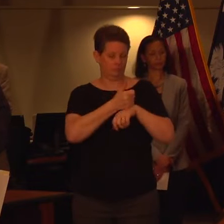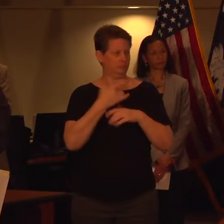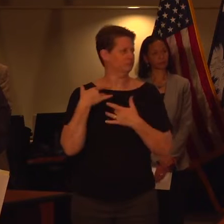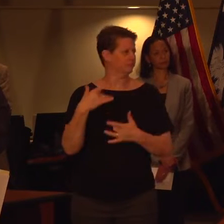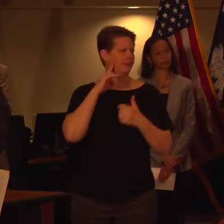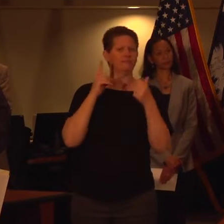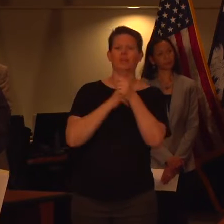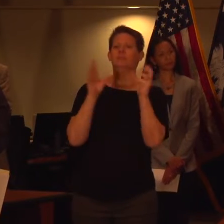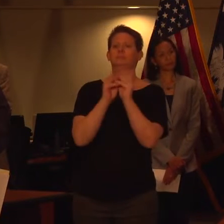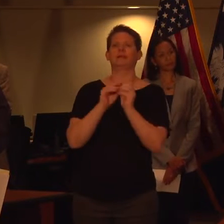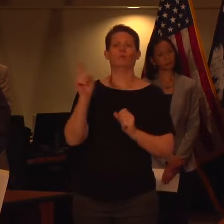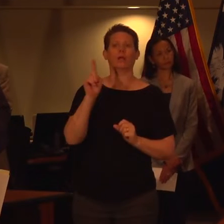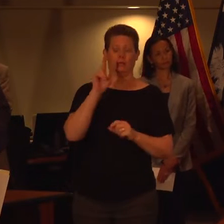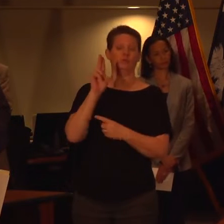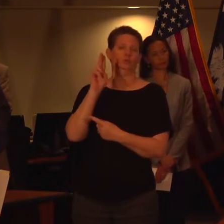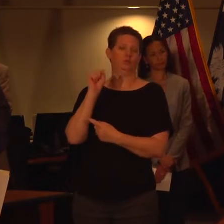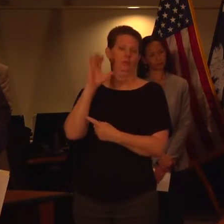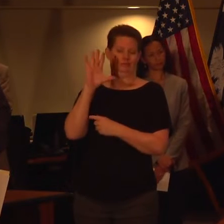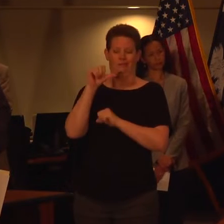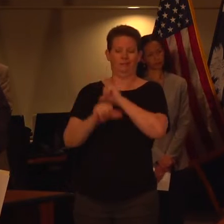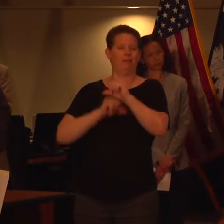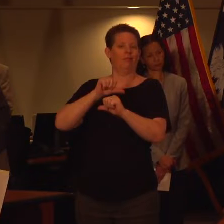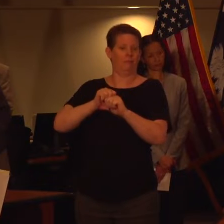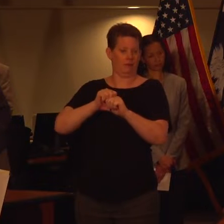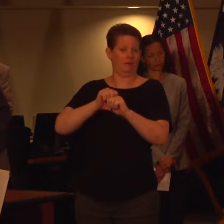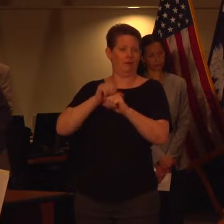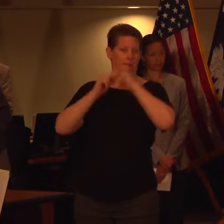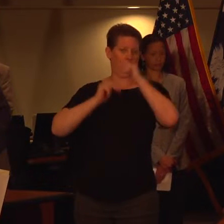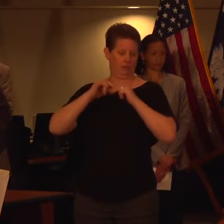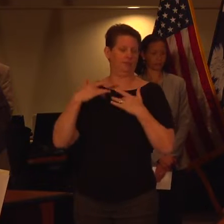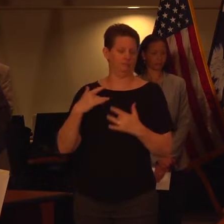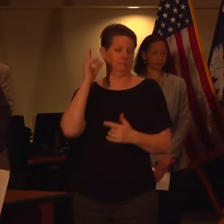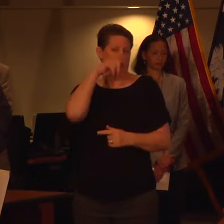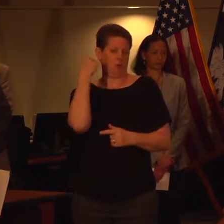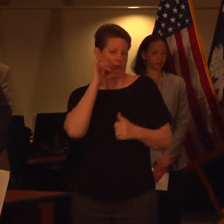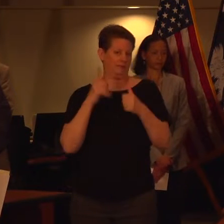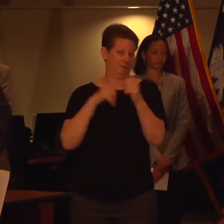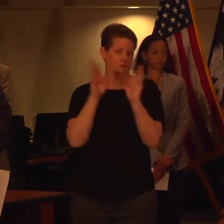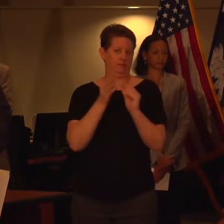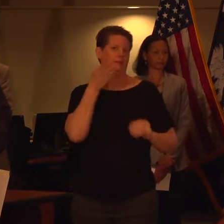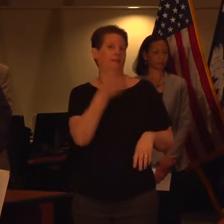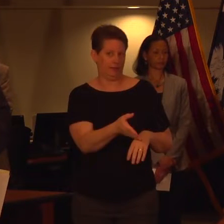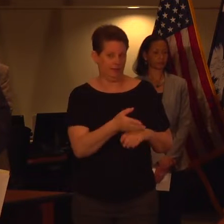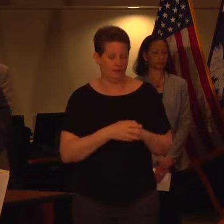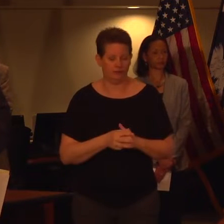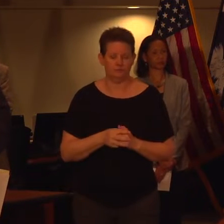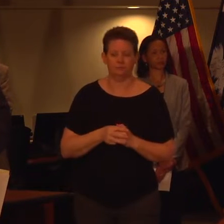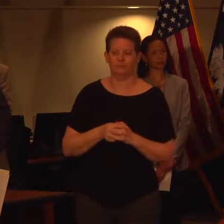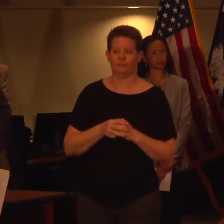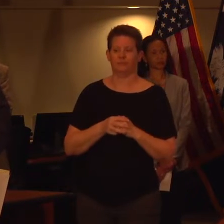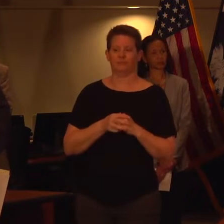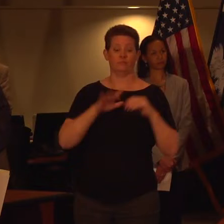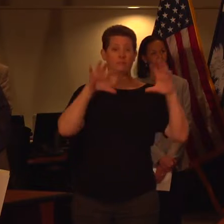likely be at the University of South Carolina Alumni Building. So this Accelerate SC